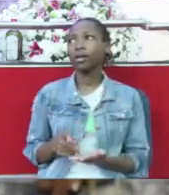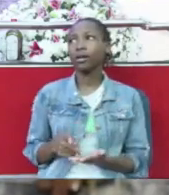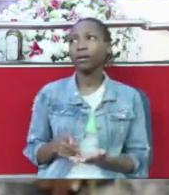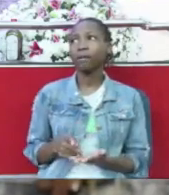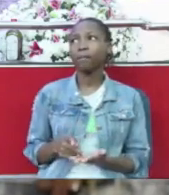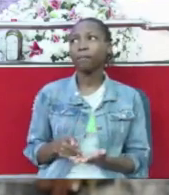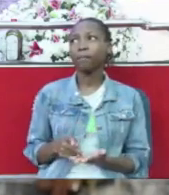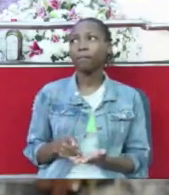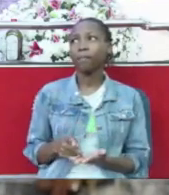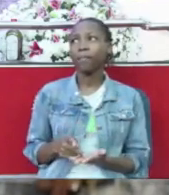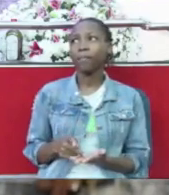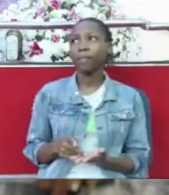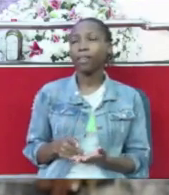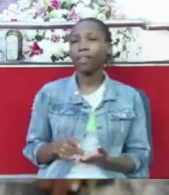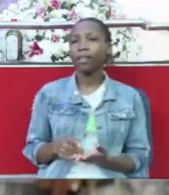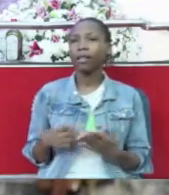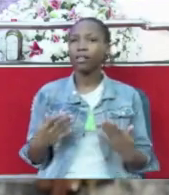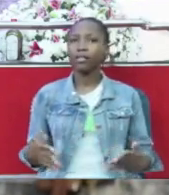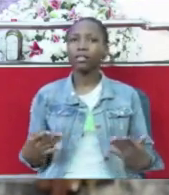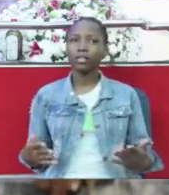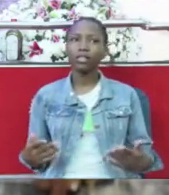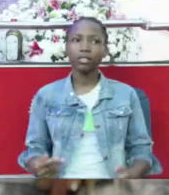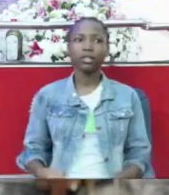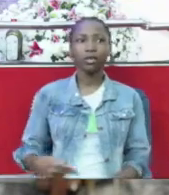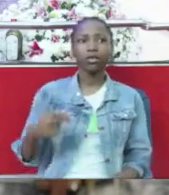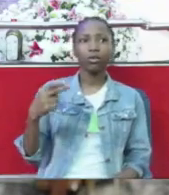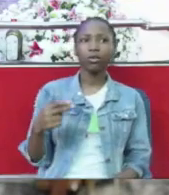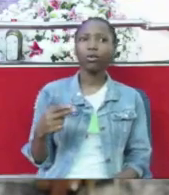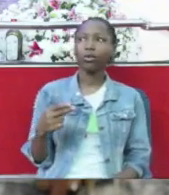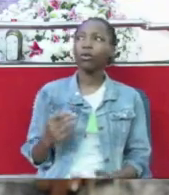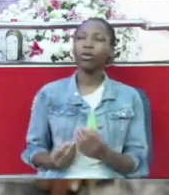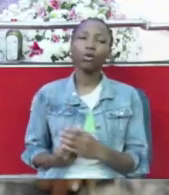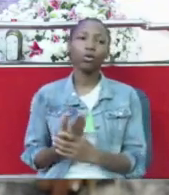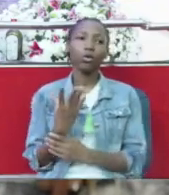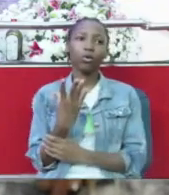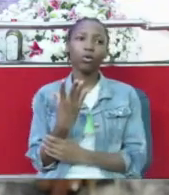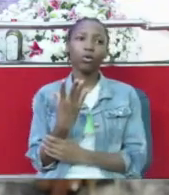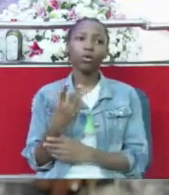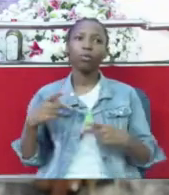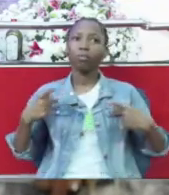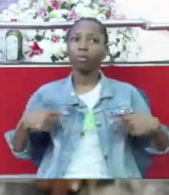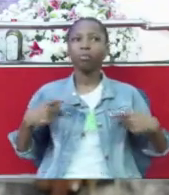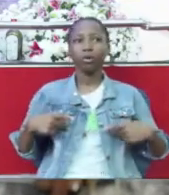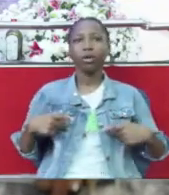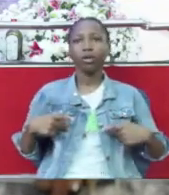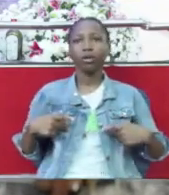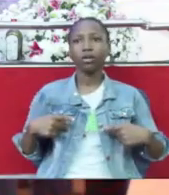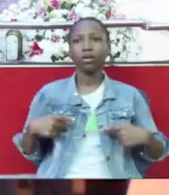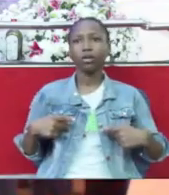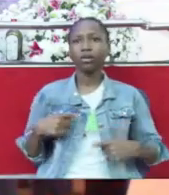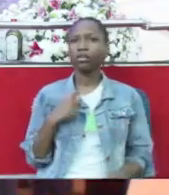yanakuza ubinadamu, you cannot mention them without youth.